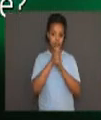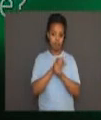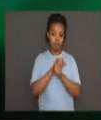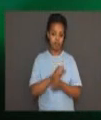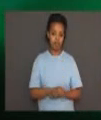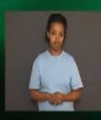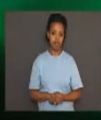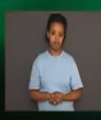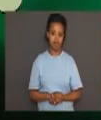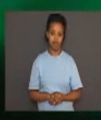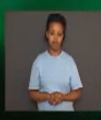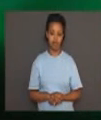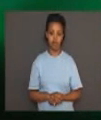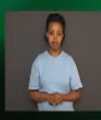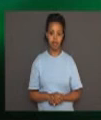Time's up.